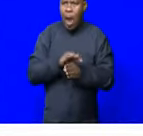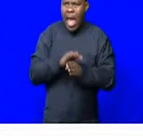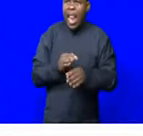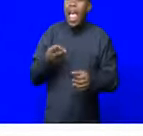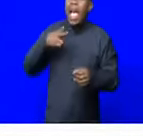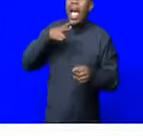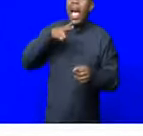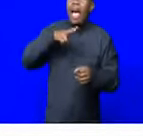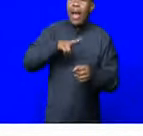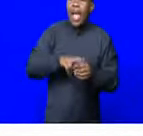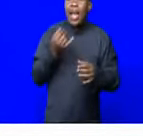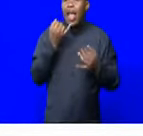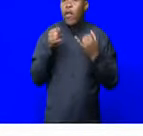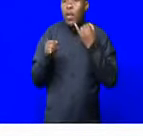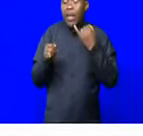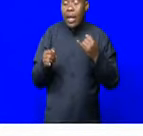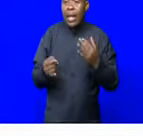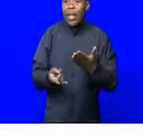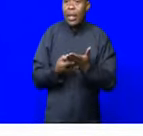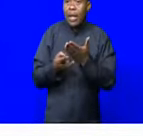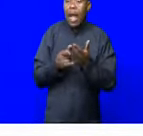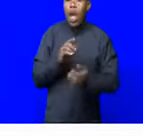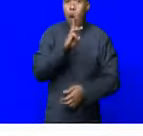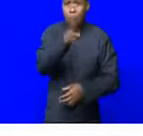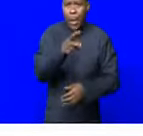of knowledge from Travis.